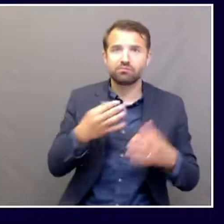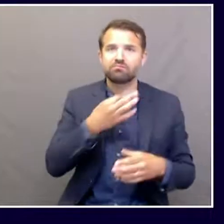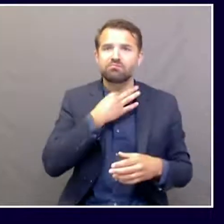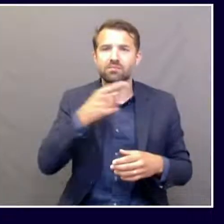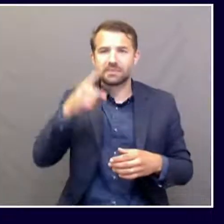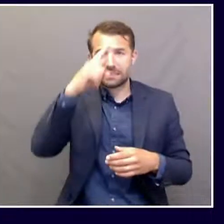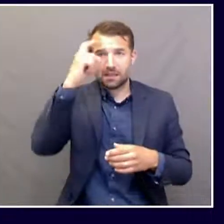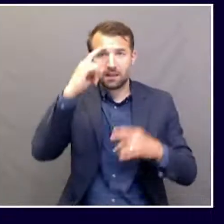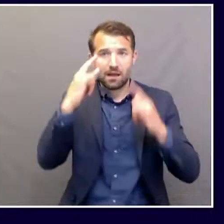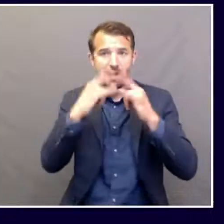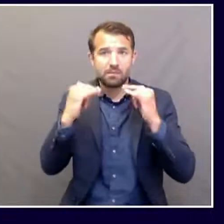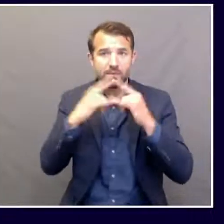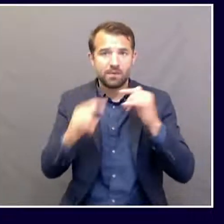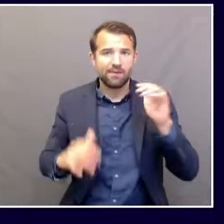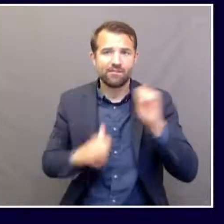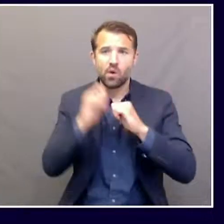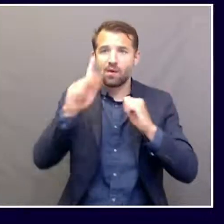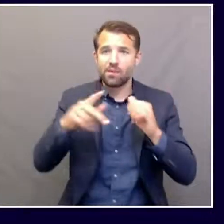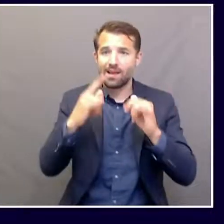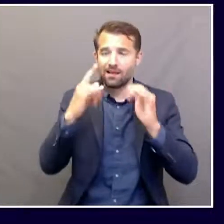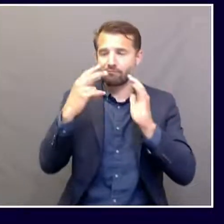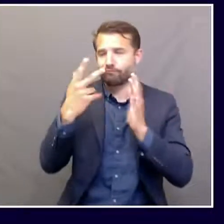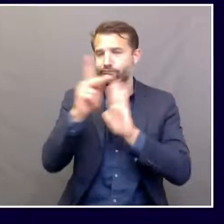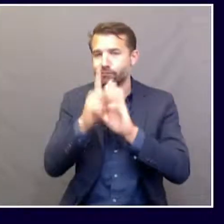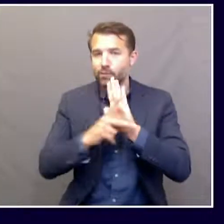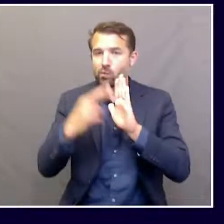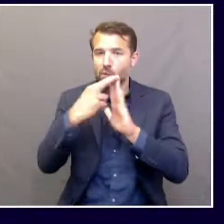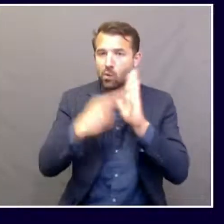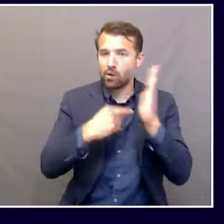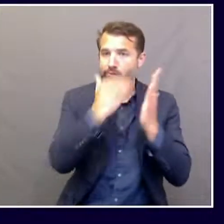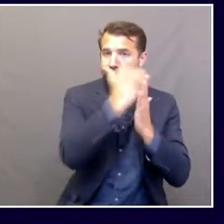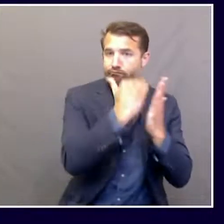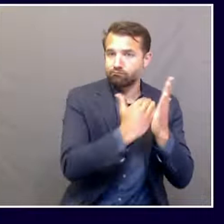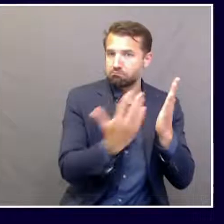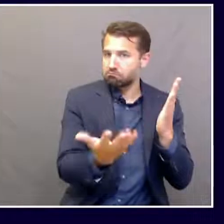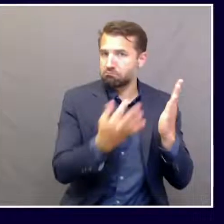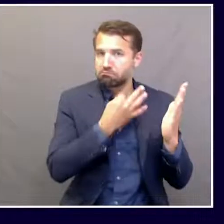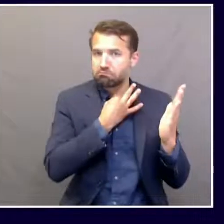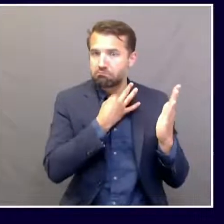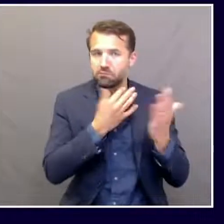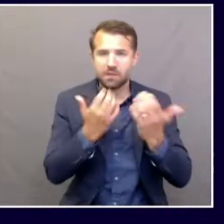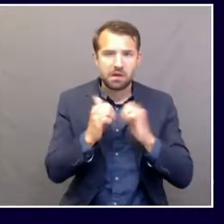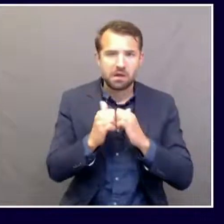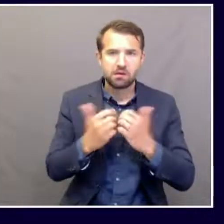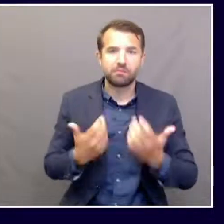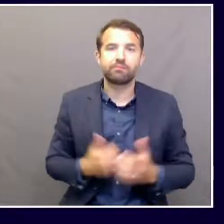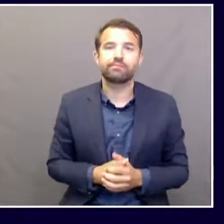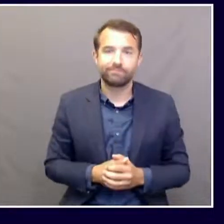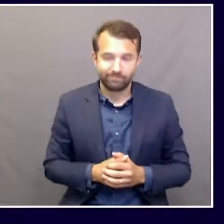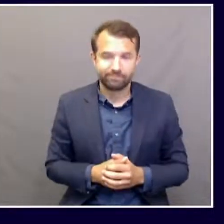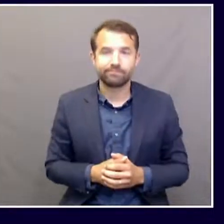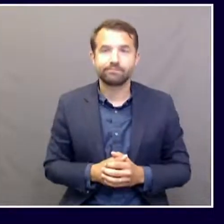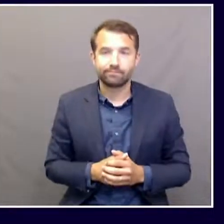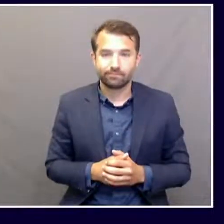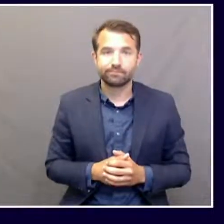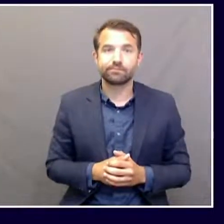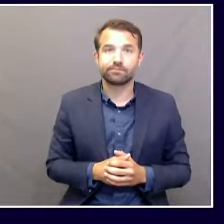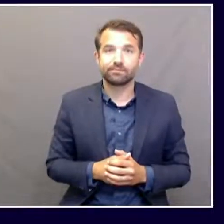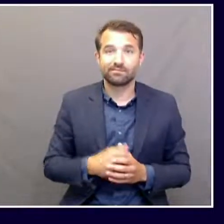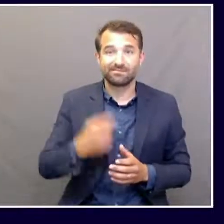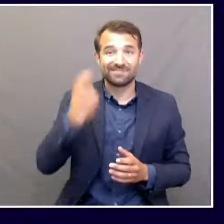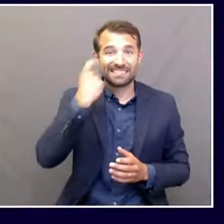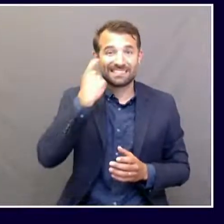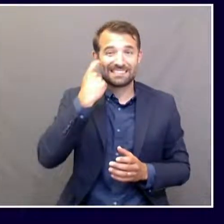that are, I'm sure, fast approaching? Yep, so recently we did make a shift